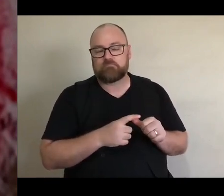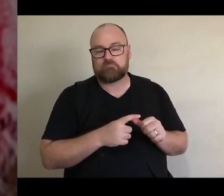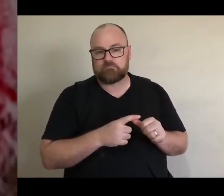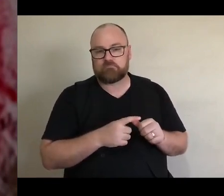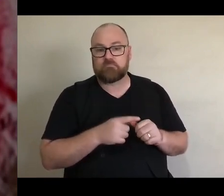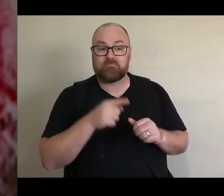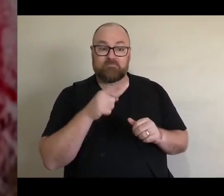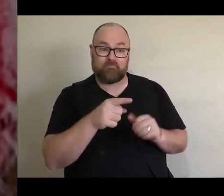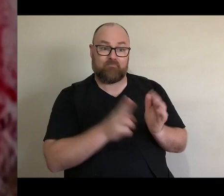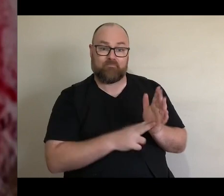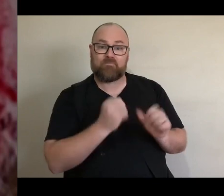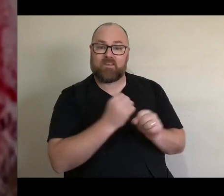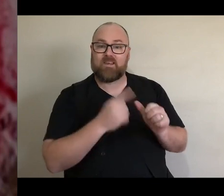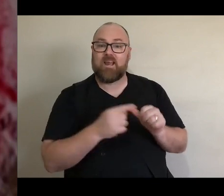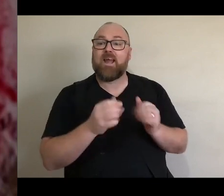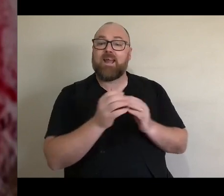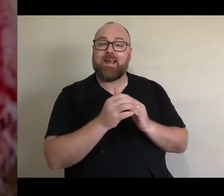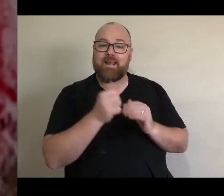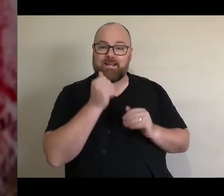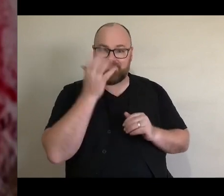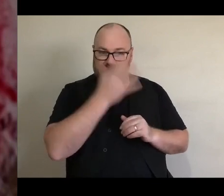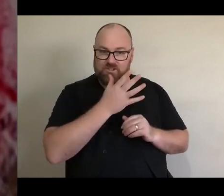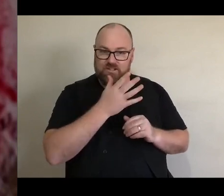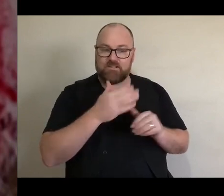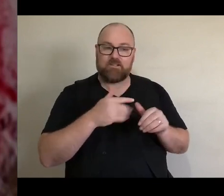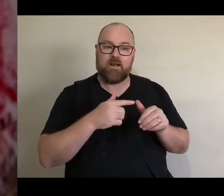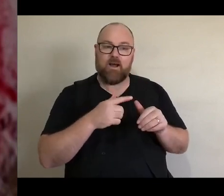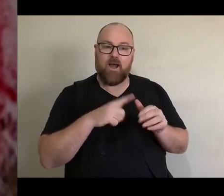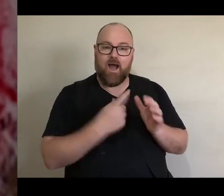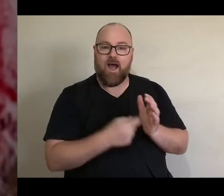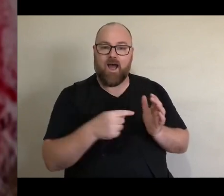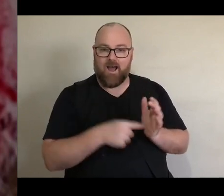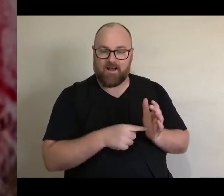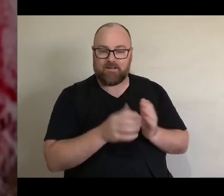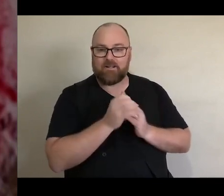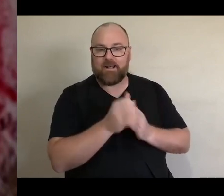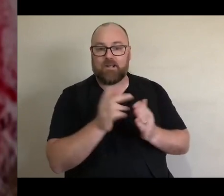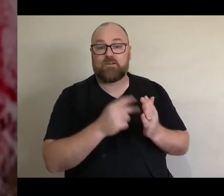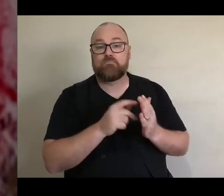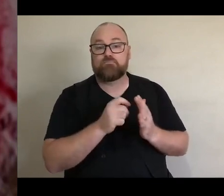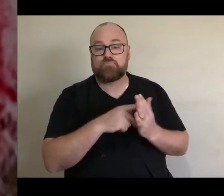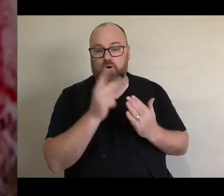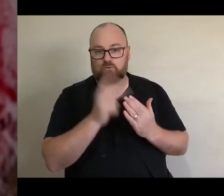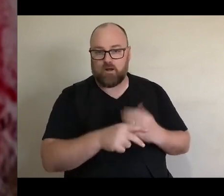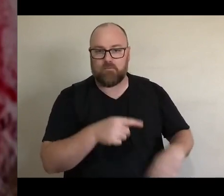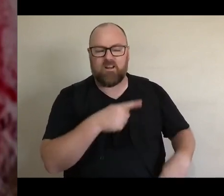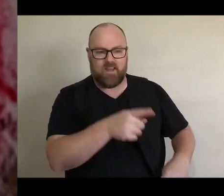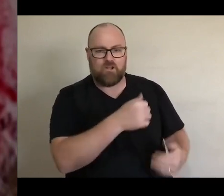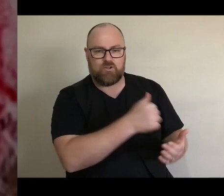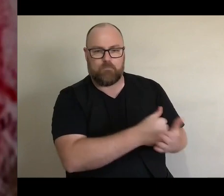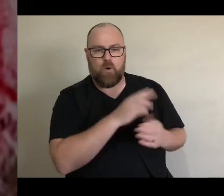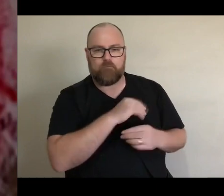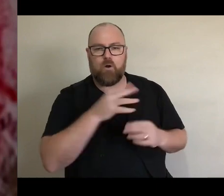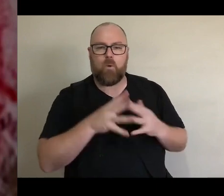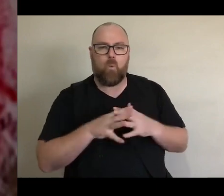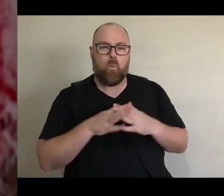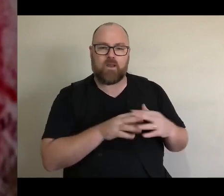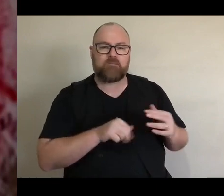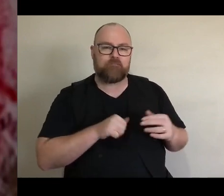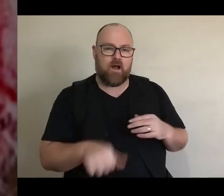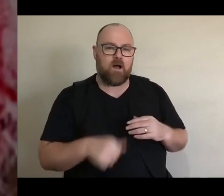Australia's Indigenous Arts Leadership Program is supported by our partners Wesfarmers Arts, and throughout its 13-year tenure has had over